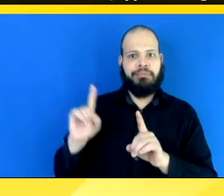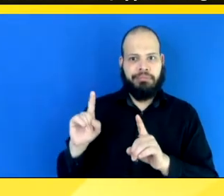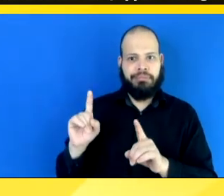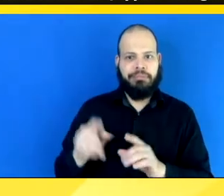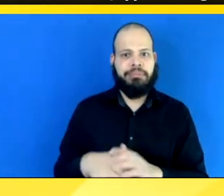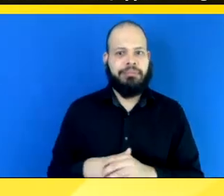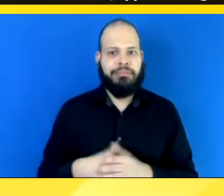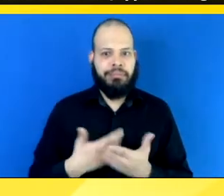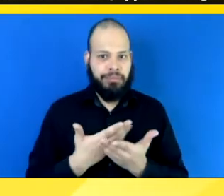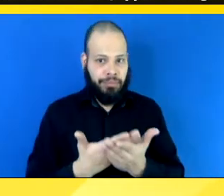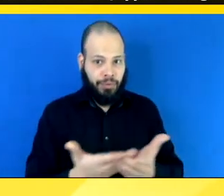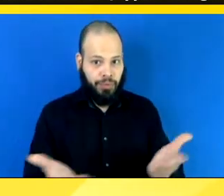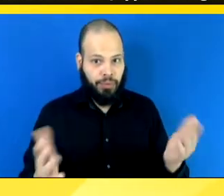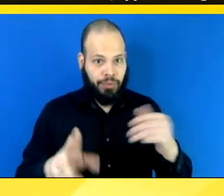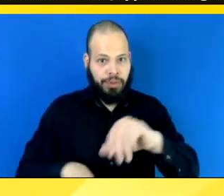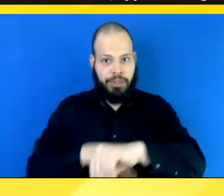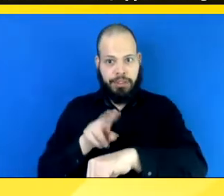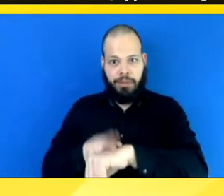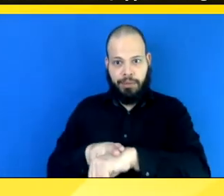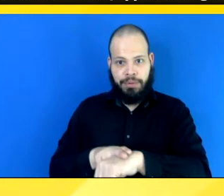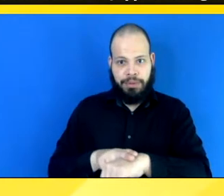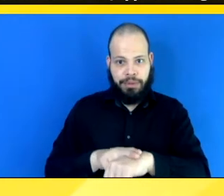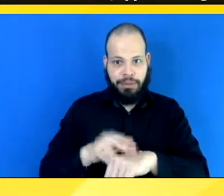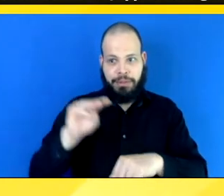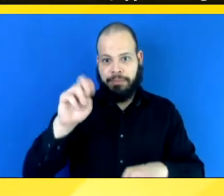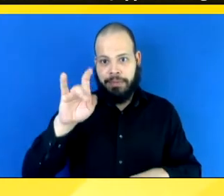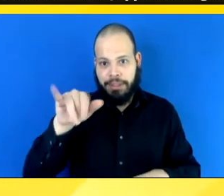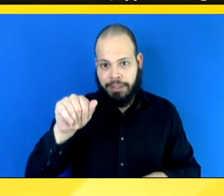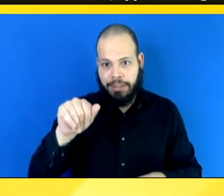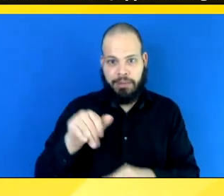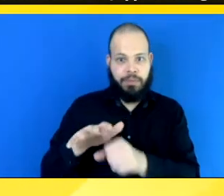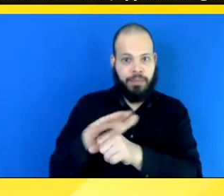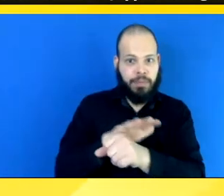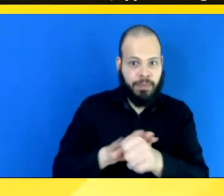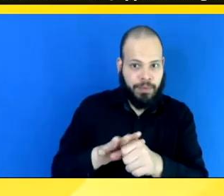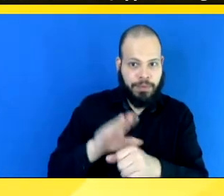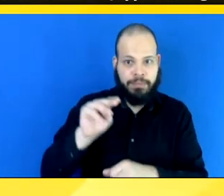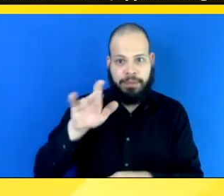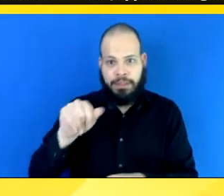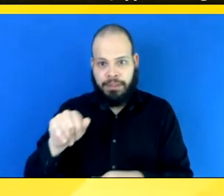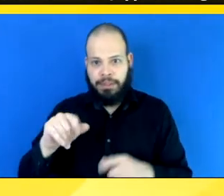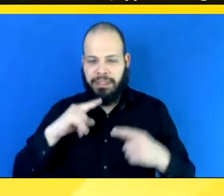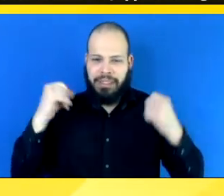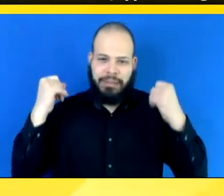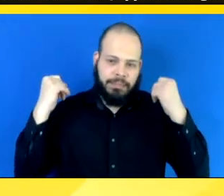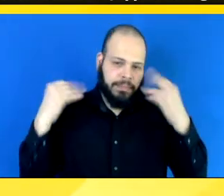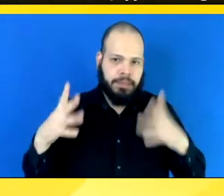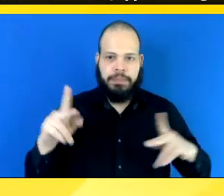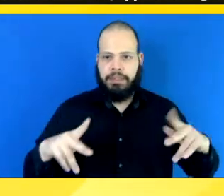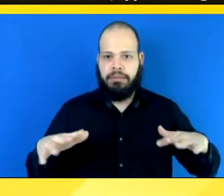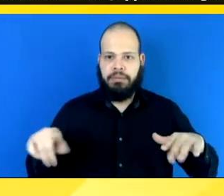even 450,000 people in Alabama don't have health care. That's right. Because Alabama